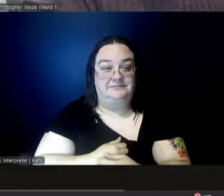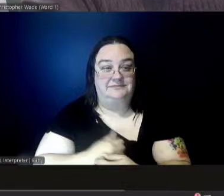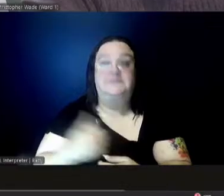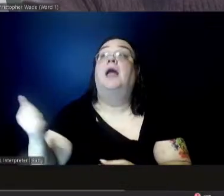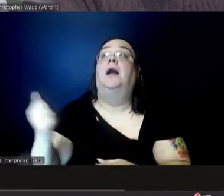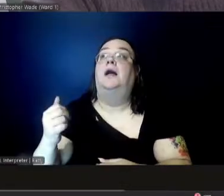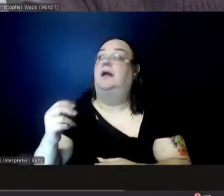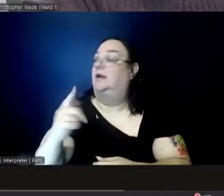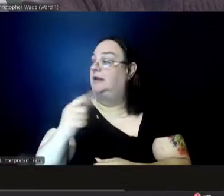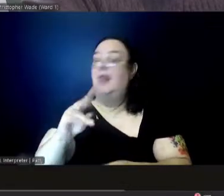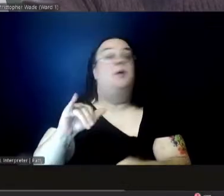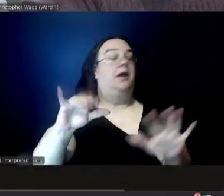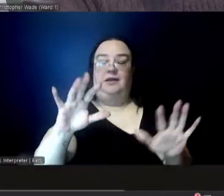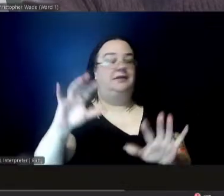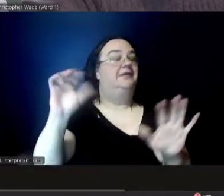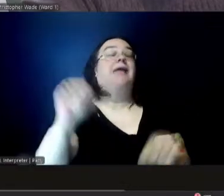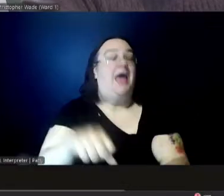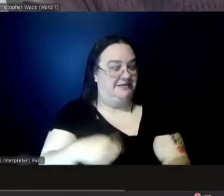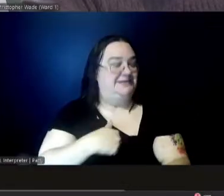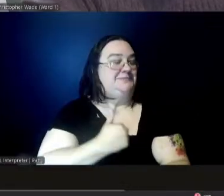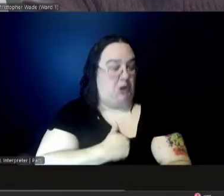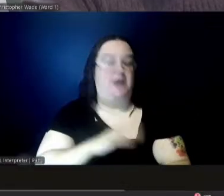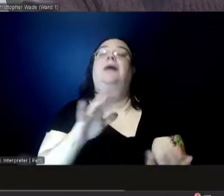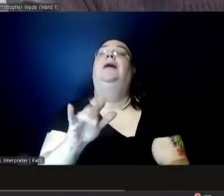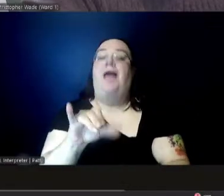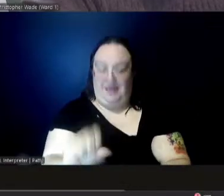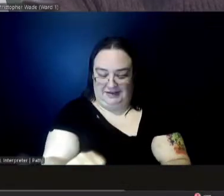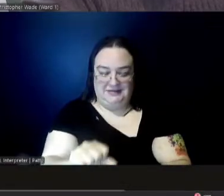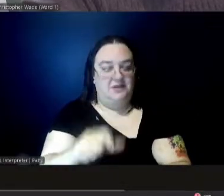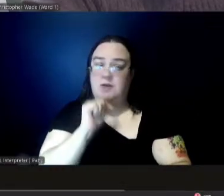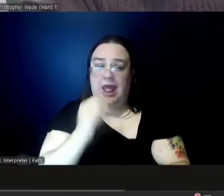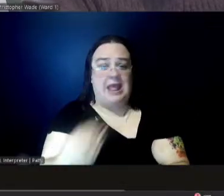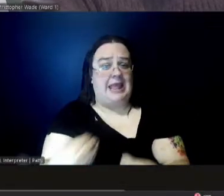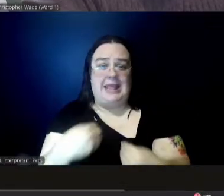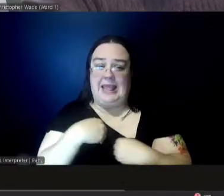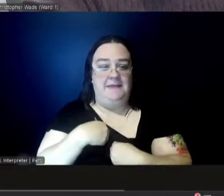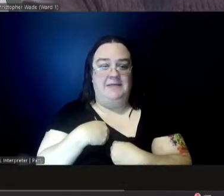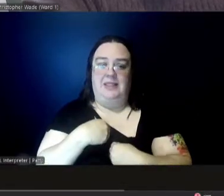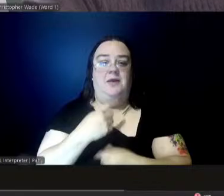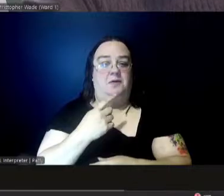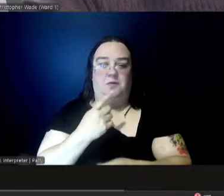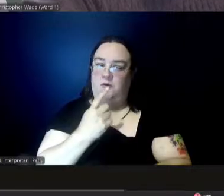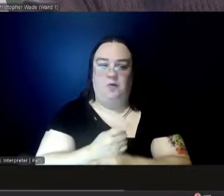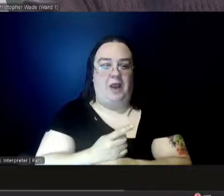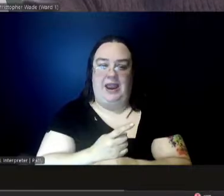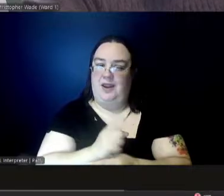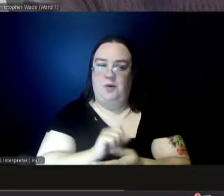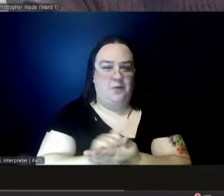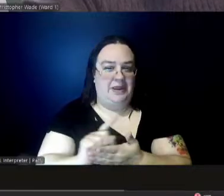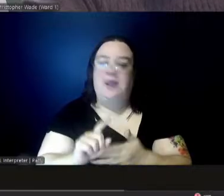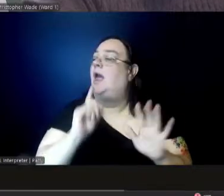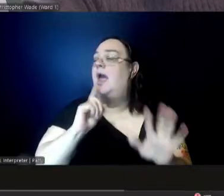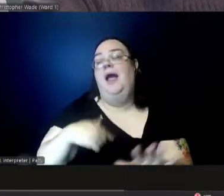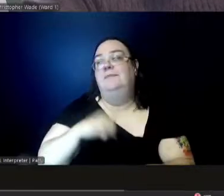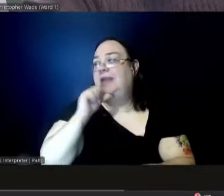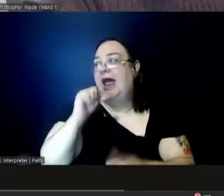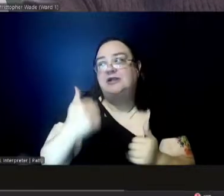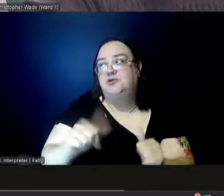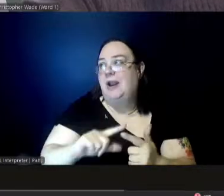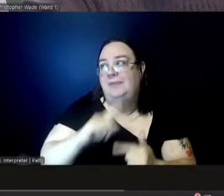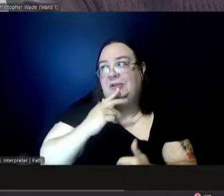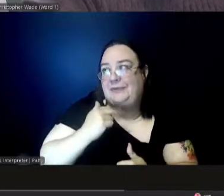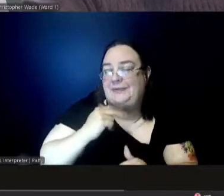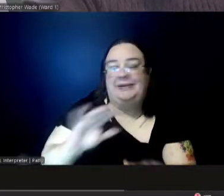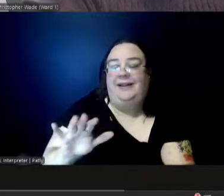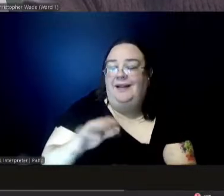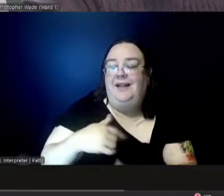Yes, I'm sorry. Yeah, Yes. You didn't give me the right wink. Yeah. No, I'm sorry. Yeah, I'm not trying to be coy. I expect that in